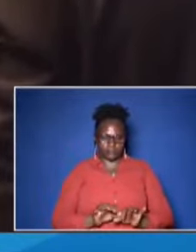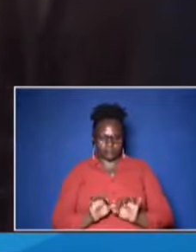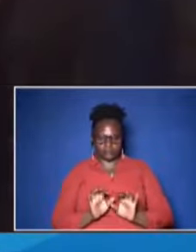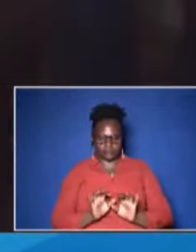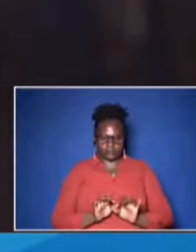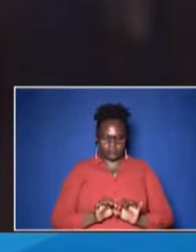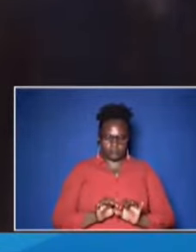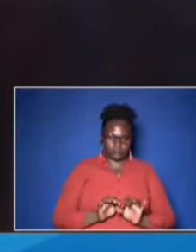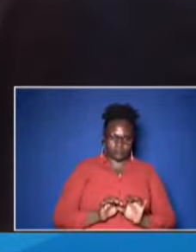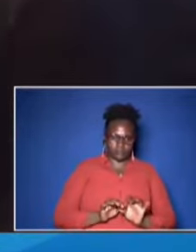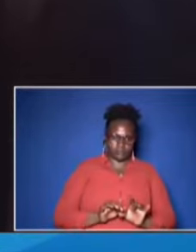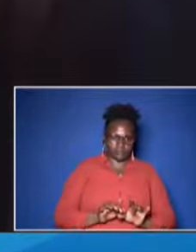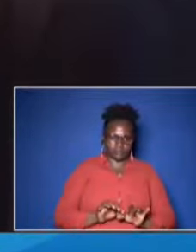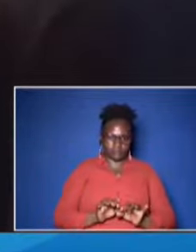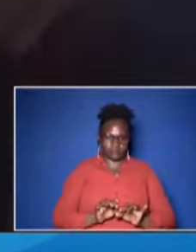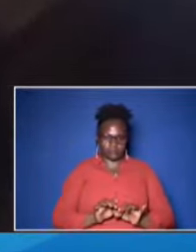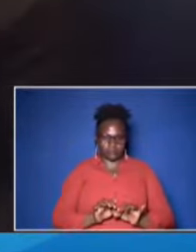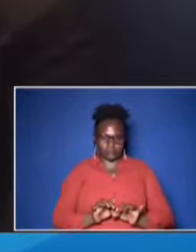yakin